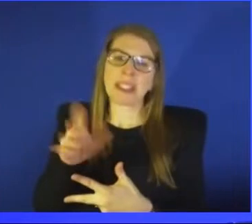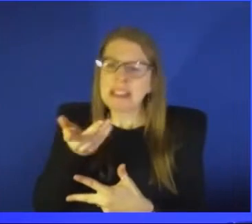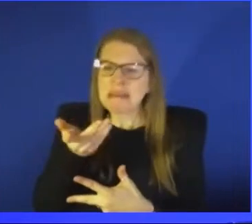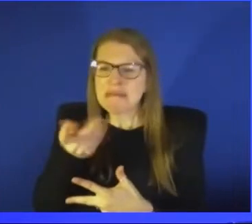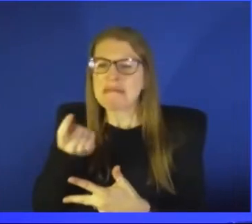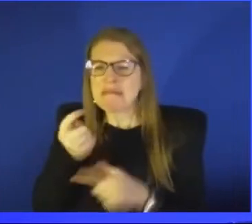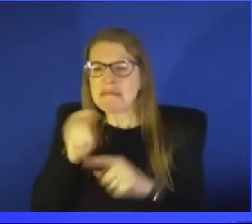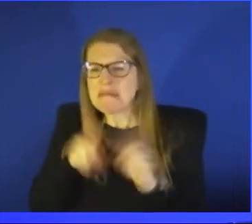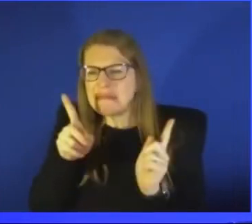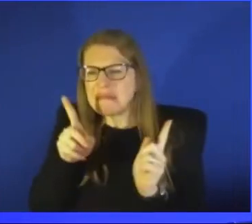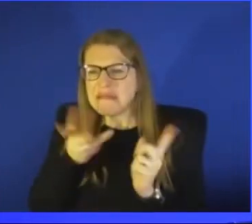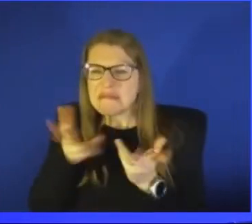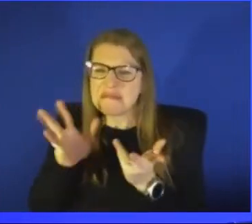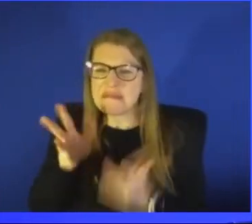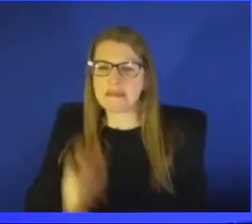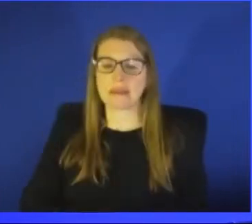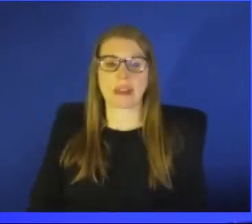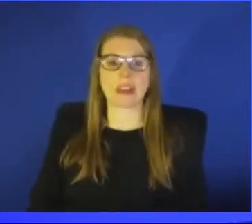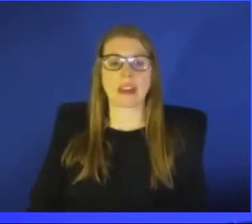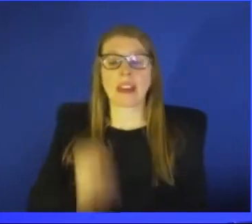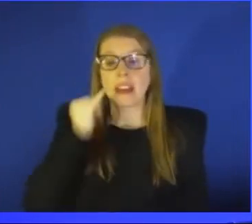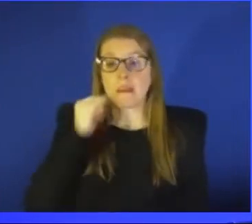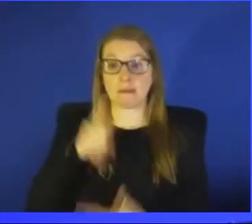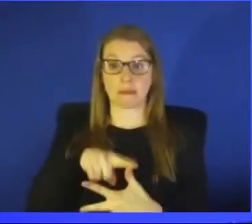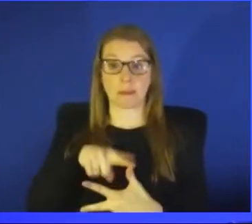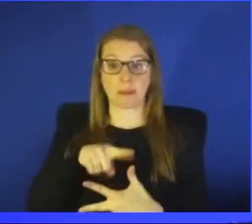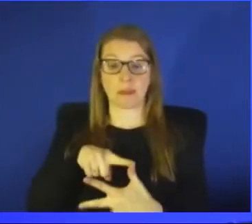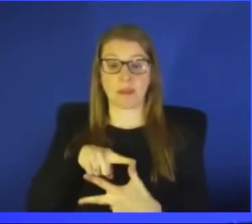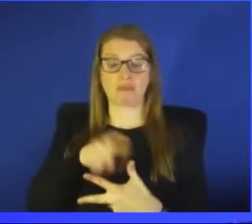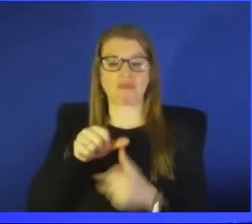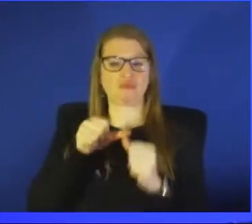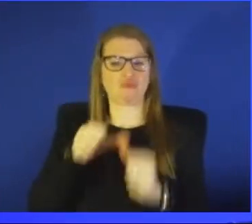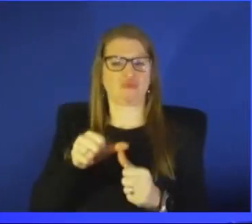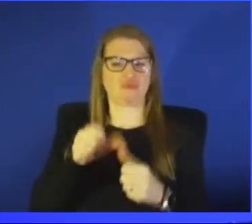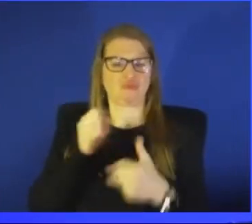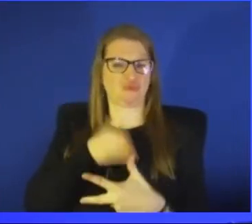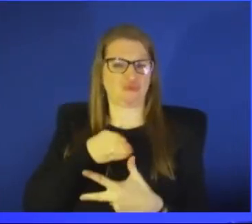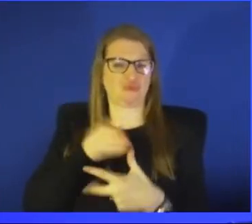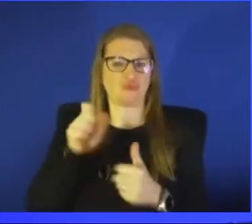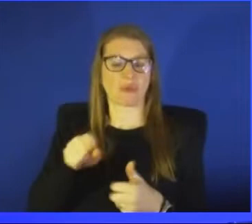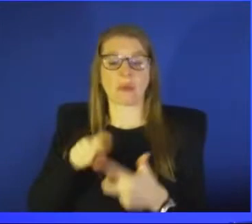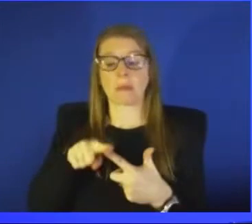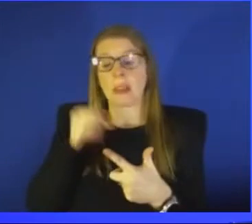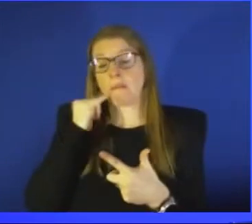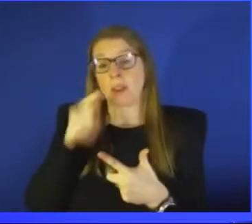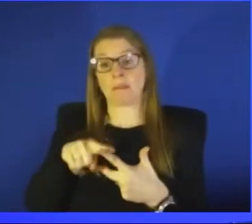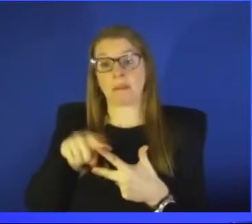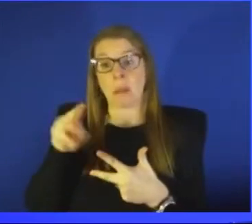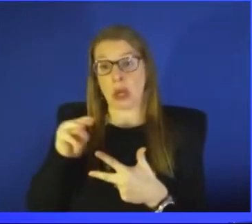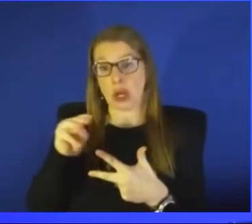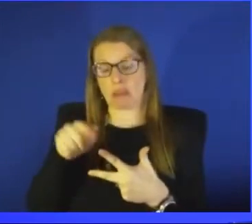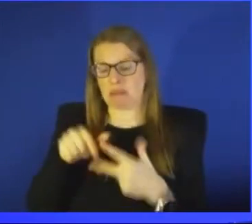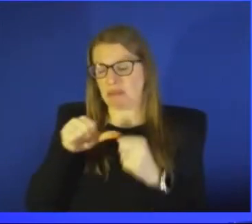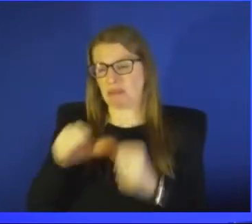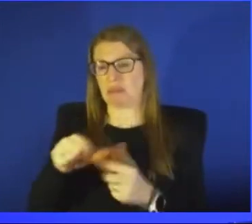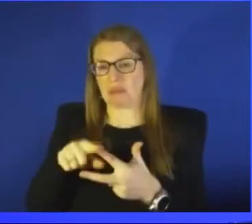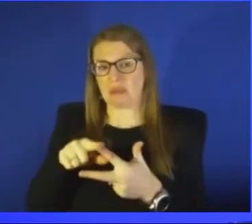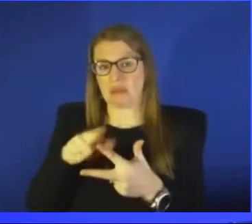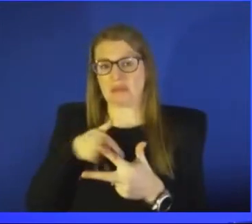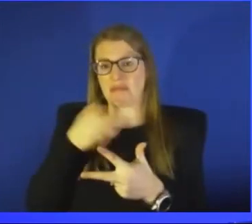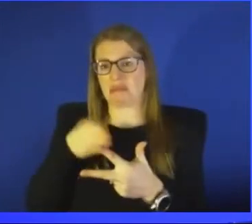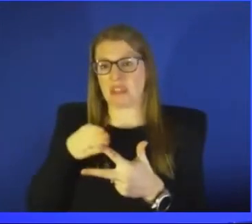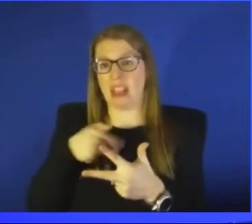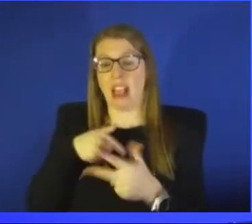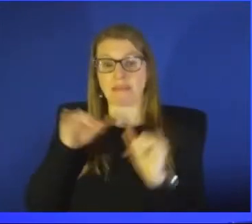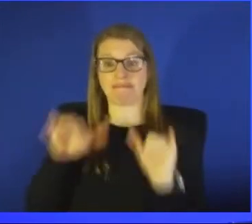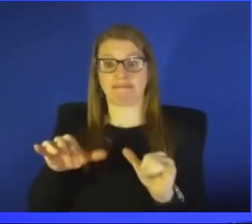differences. So if you got Pfizer, you certainly can stick with that. If you've got Moderna, you can stick with that. I know that I've stuck with that one company just because that's